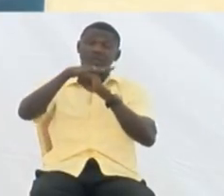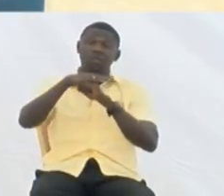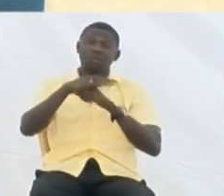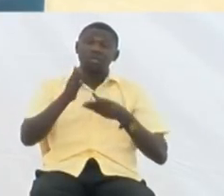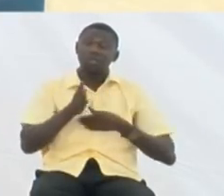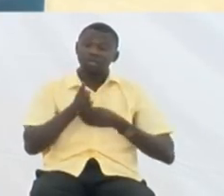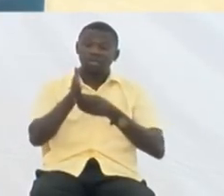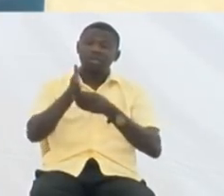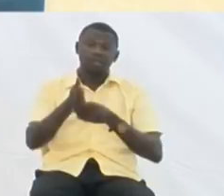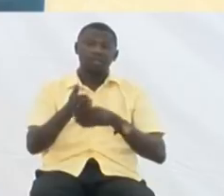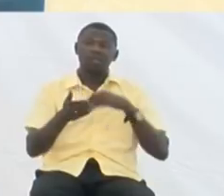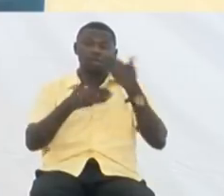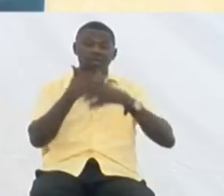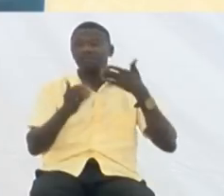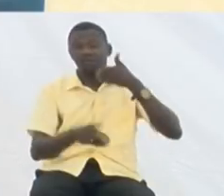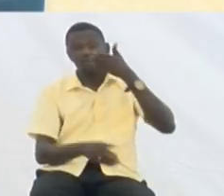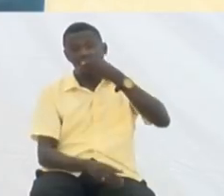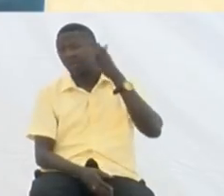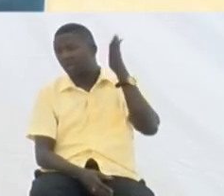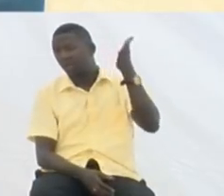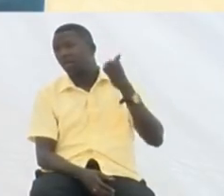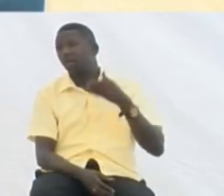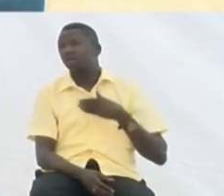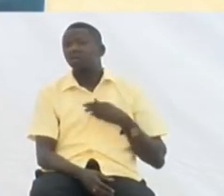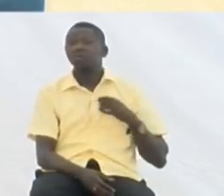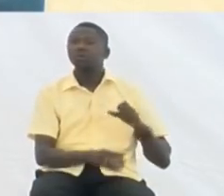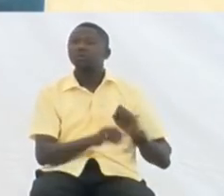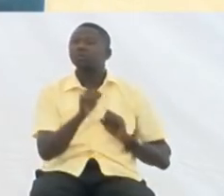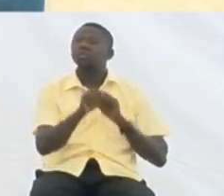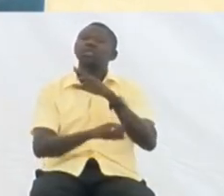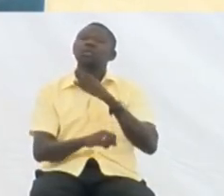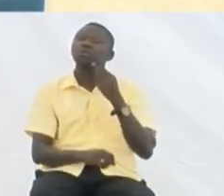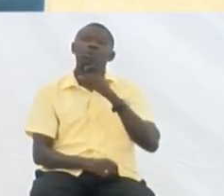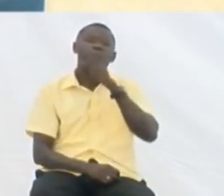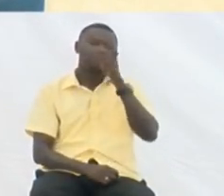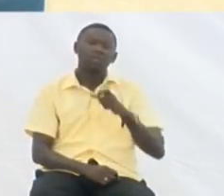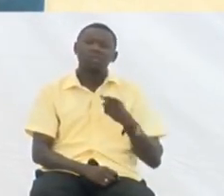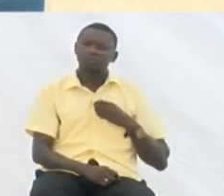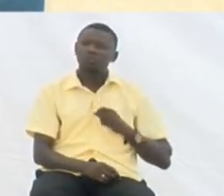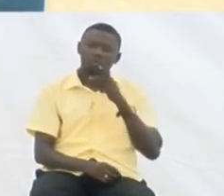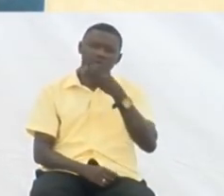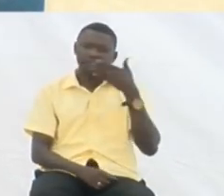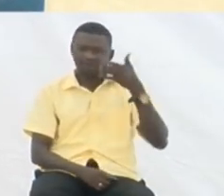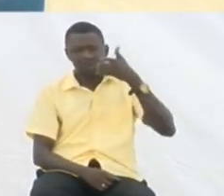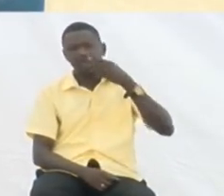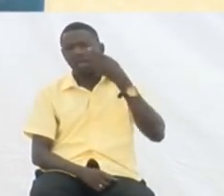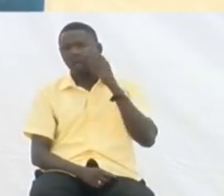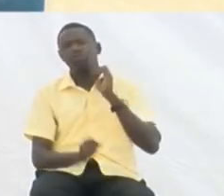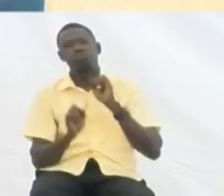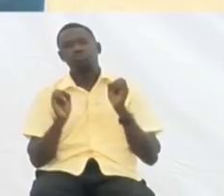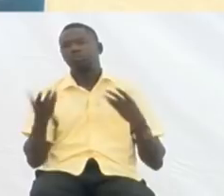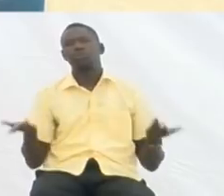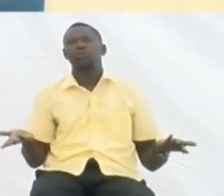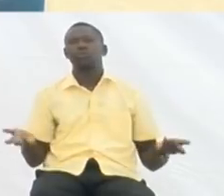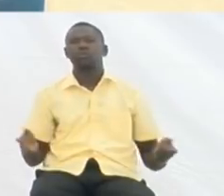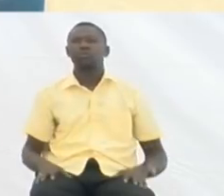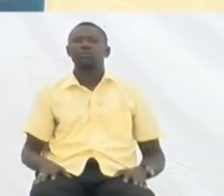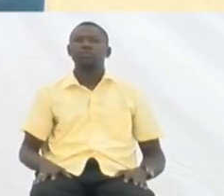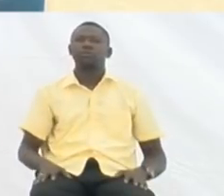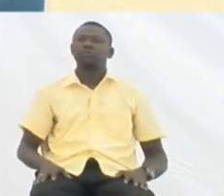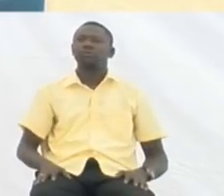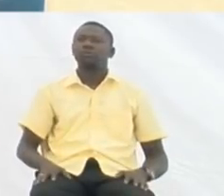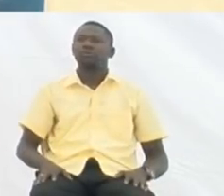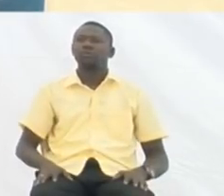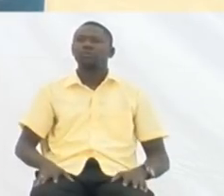njibeje amammo bulana minsina njibeje. Even the party that we support, the leader himself did not visit us, neither did he